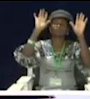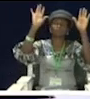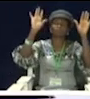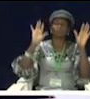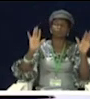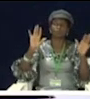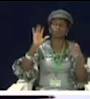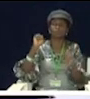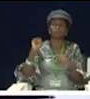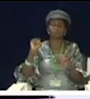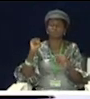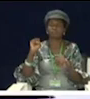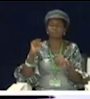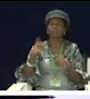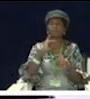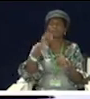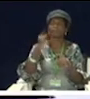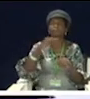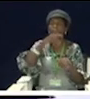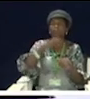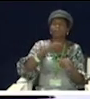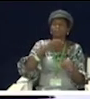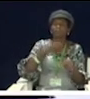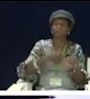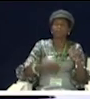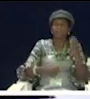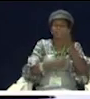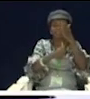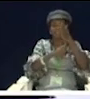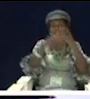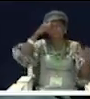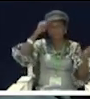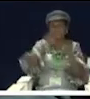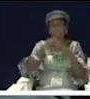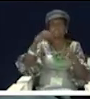wonders is the elder brother of signs.